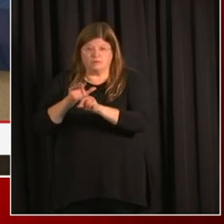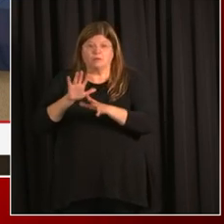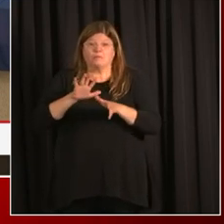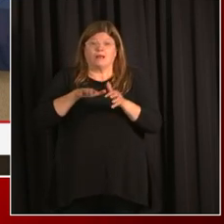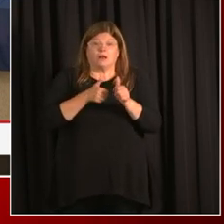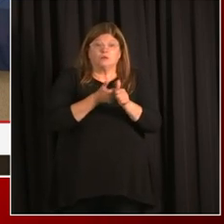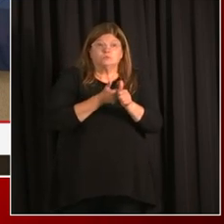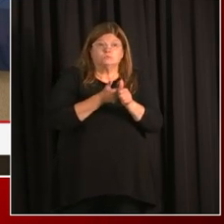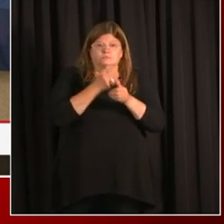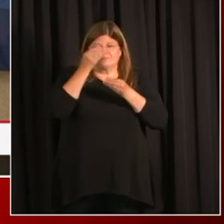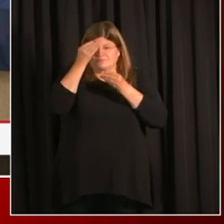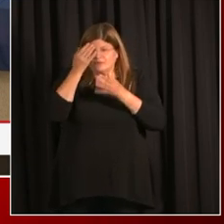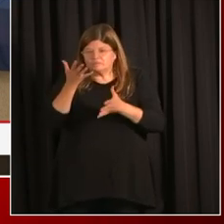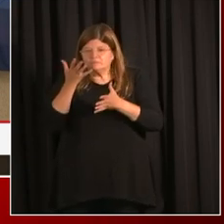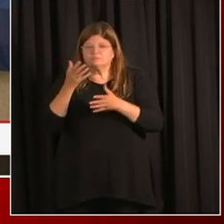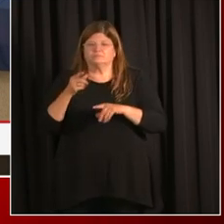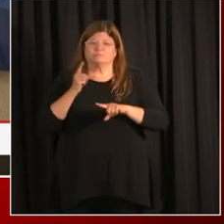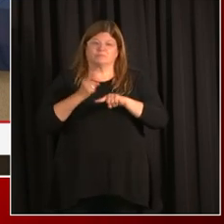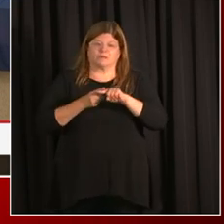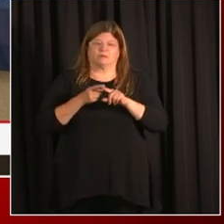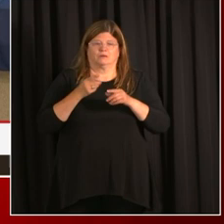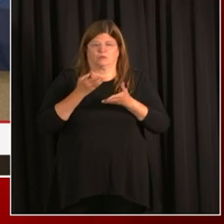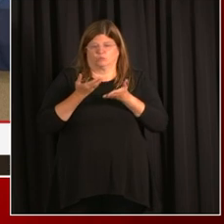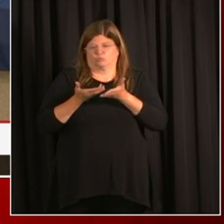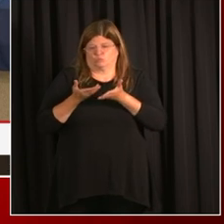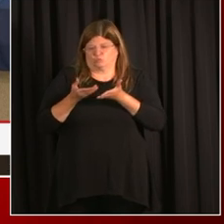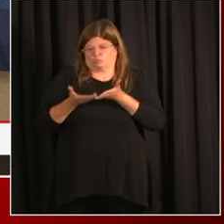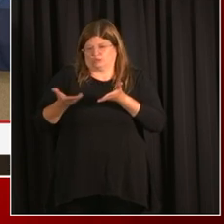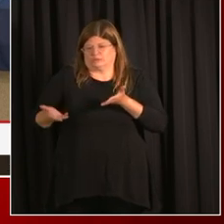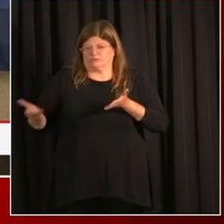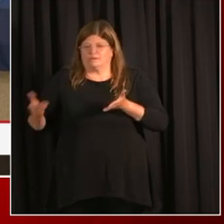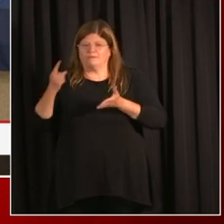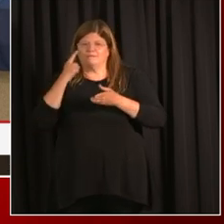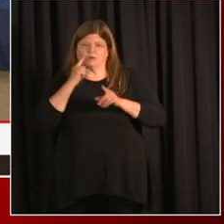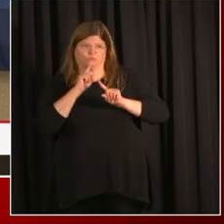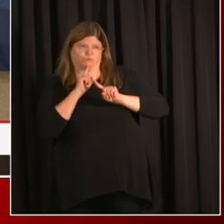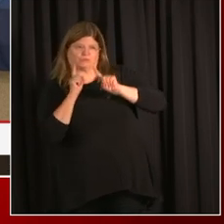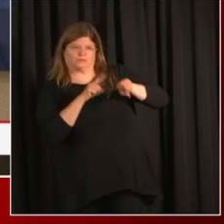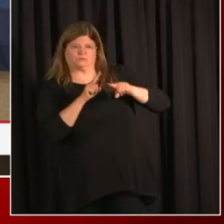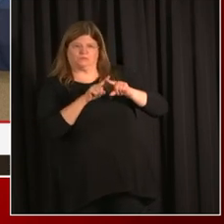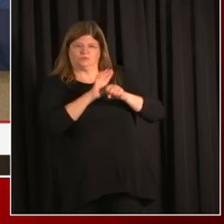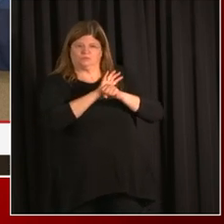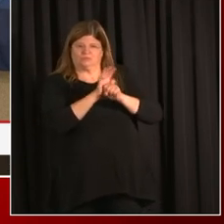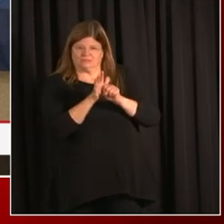and resources related to the district response on coronavirus, you can visit